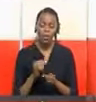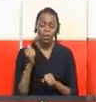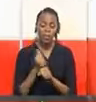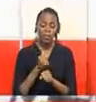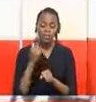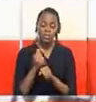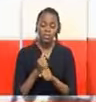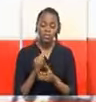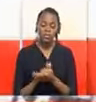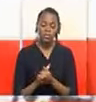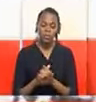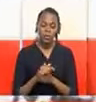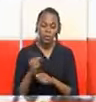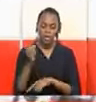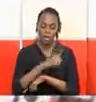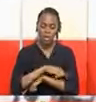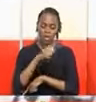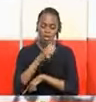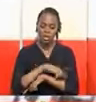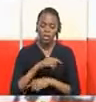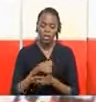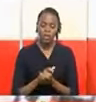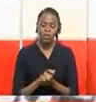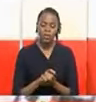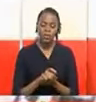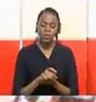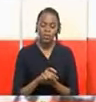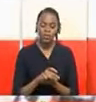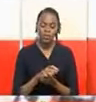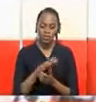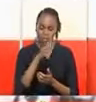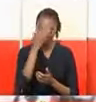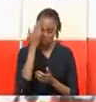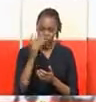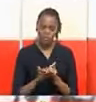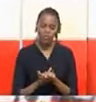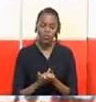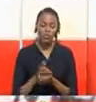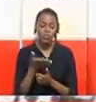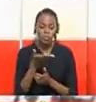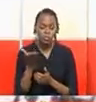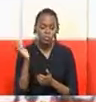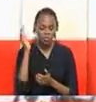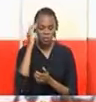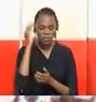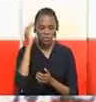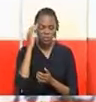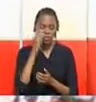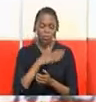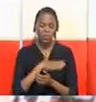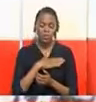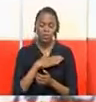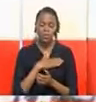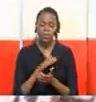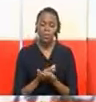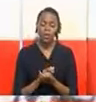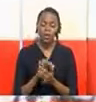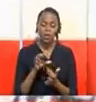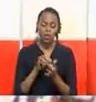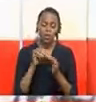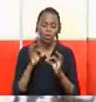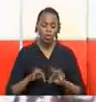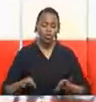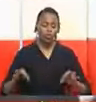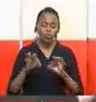books, which he didn't really need because he knew all the songs off by heart anyway. But I guess they were special to him, so he kept them with him.